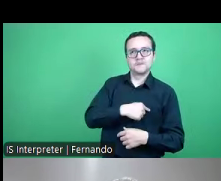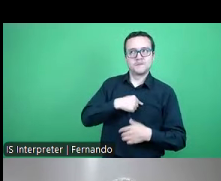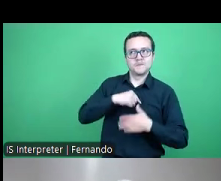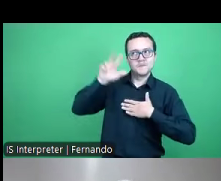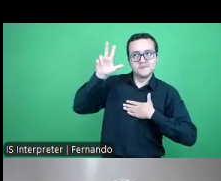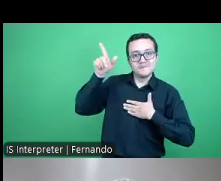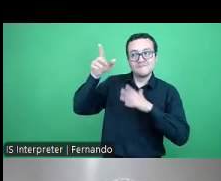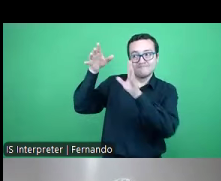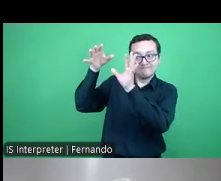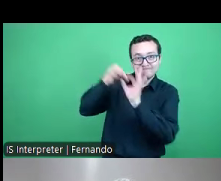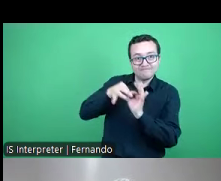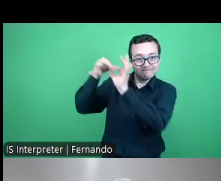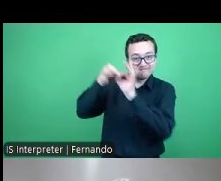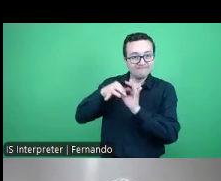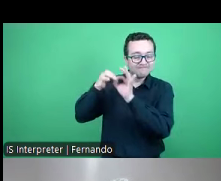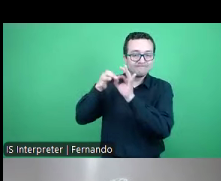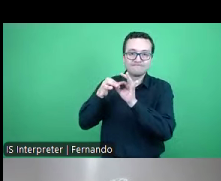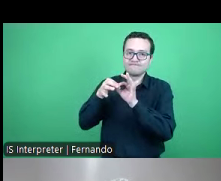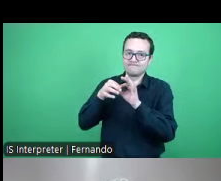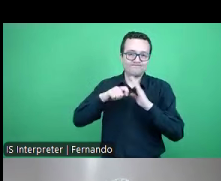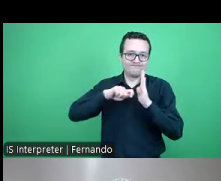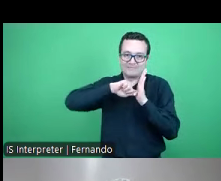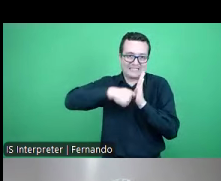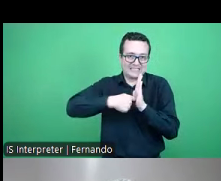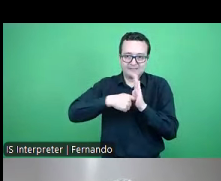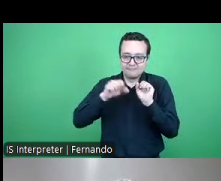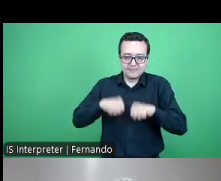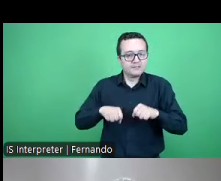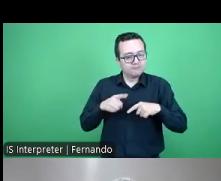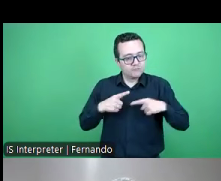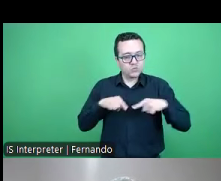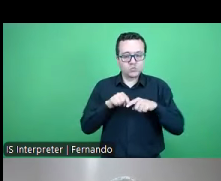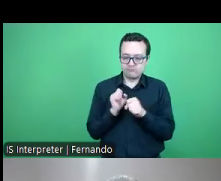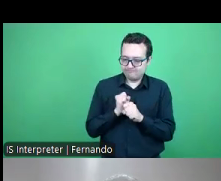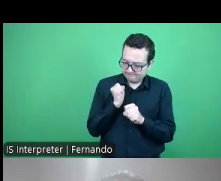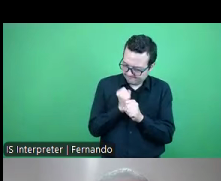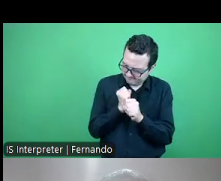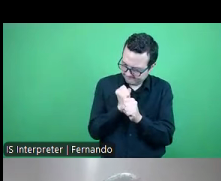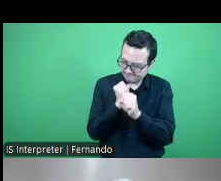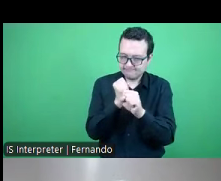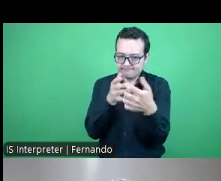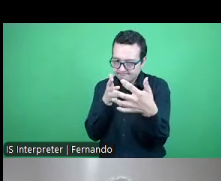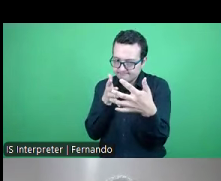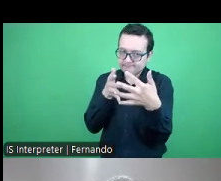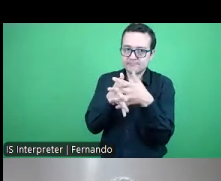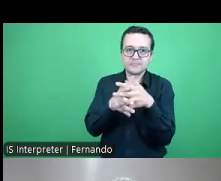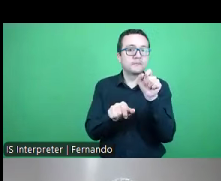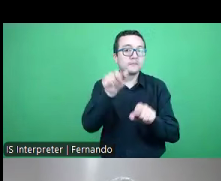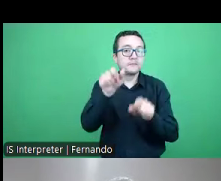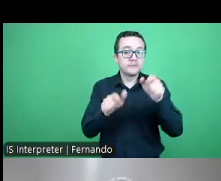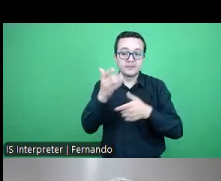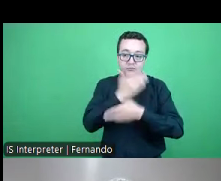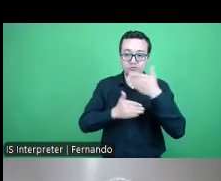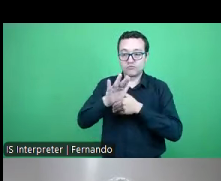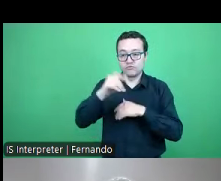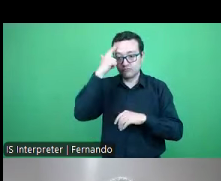rights di of Indonesia. people with psychosocial social Ini ada disabilities here data in Indonesia. yang terbaru Here ya, we have belum lama, data, the tahun latest data. 2022 This is